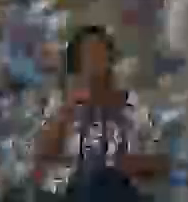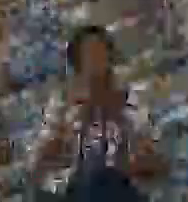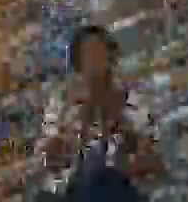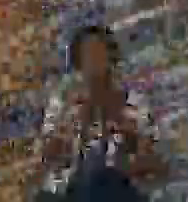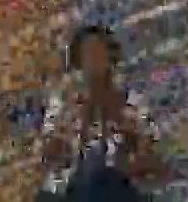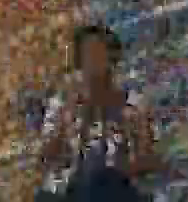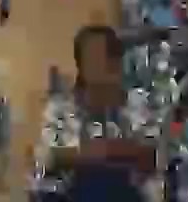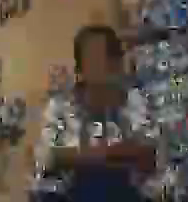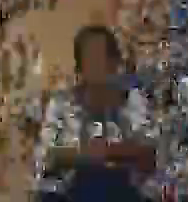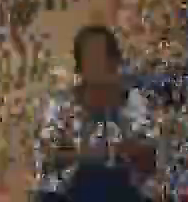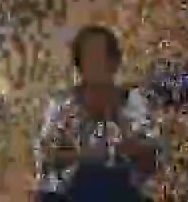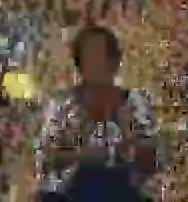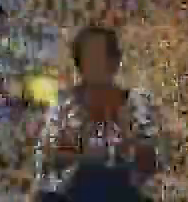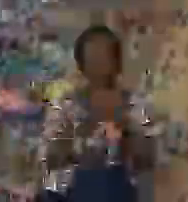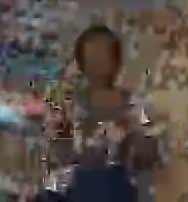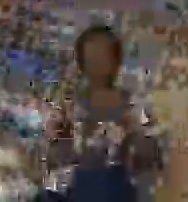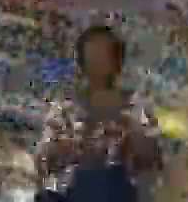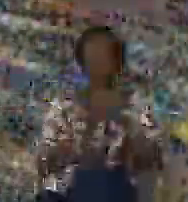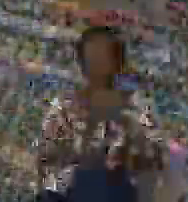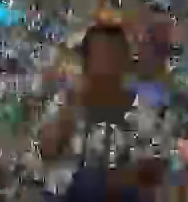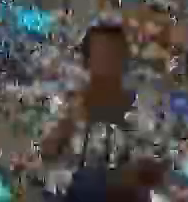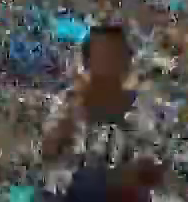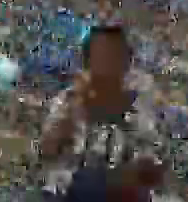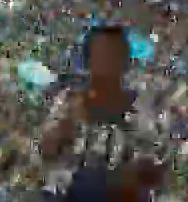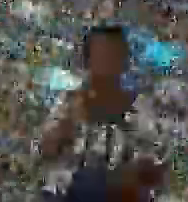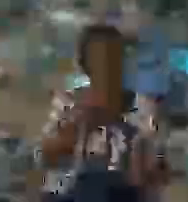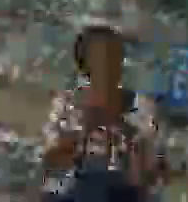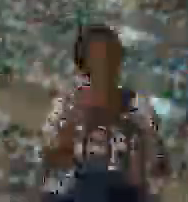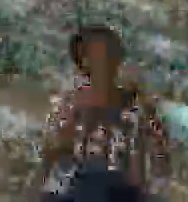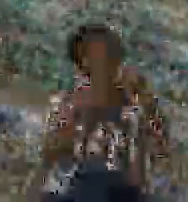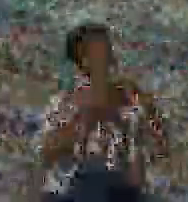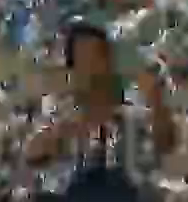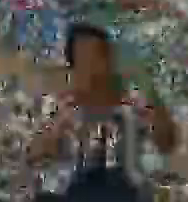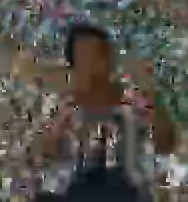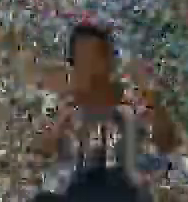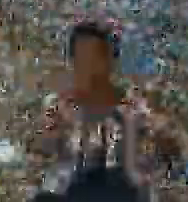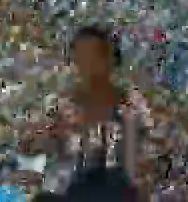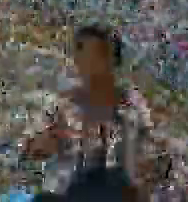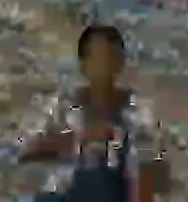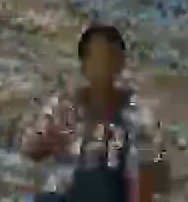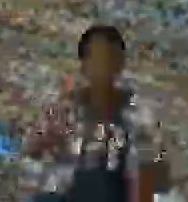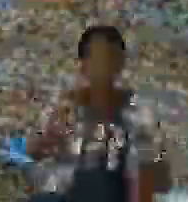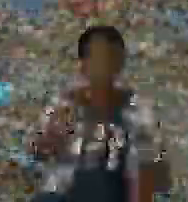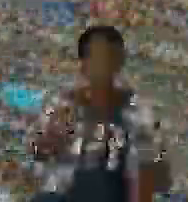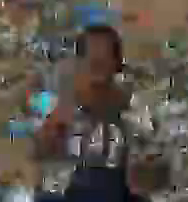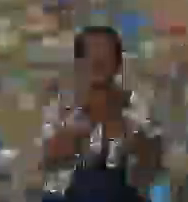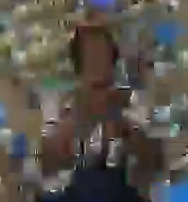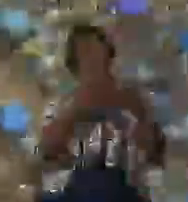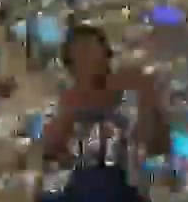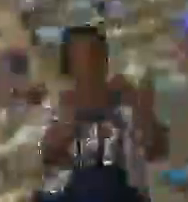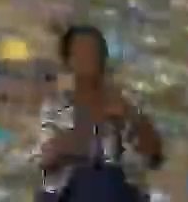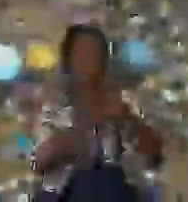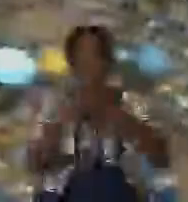from hell, you'll not even smell the odor of hell. You will be in heaven.